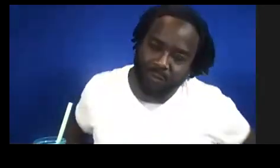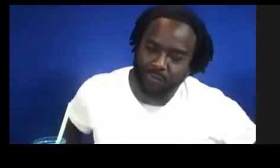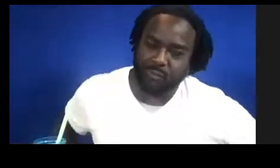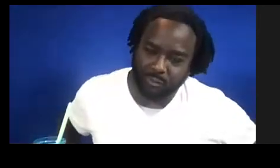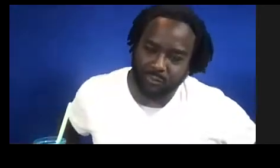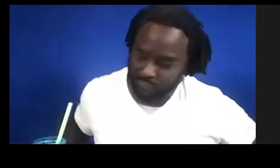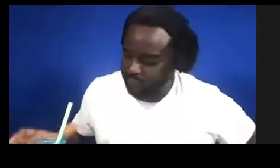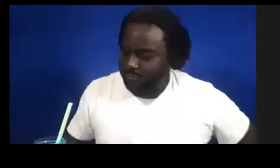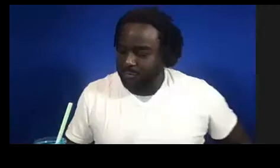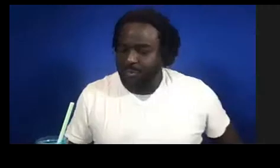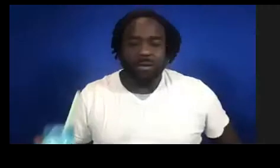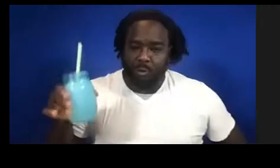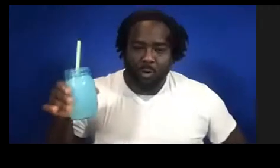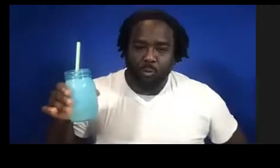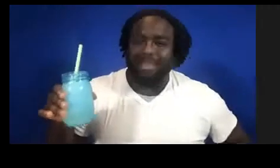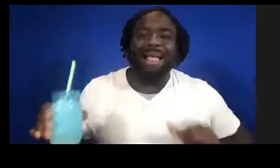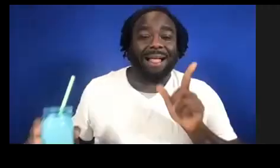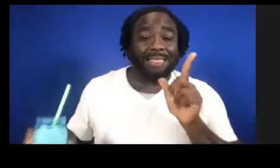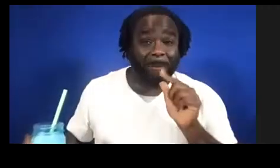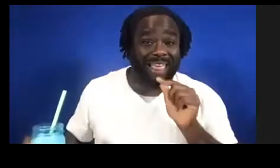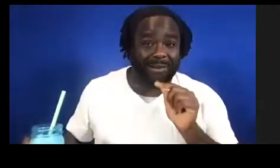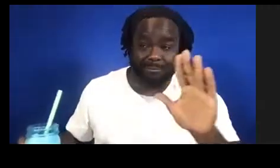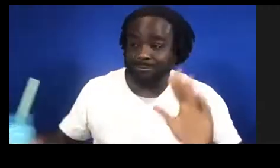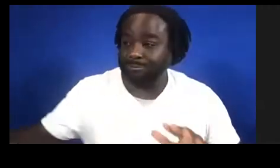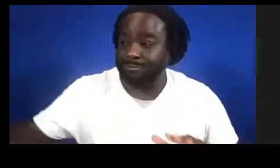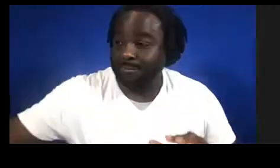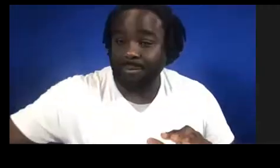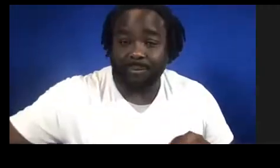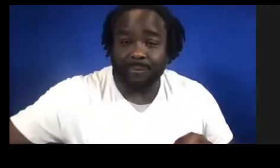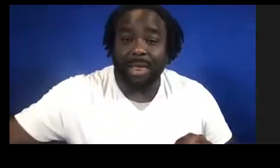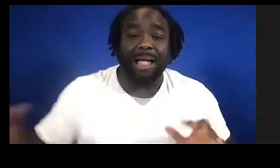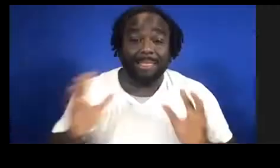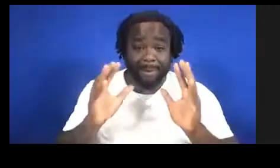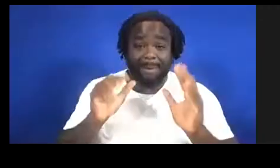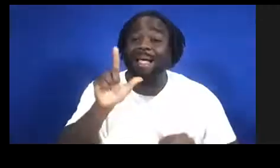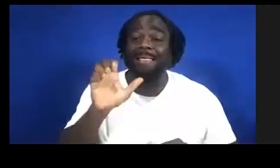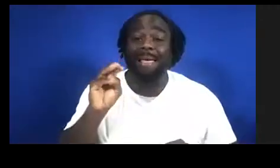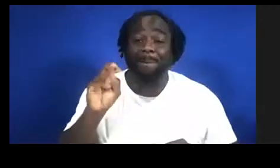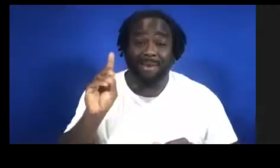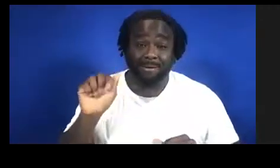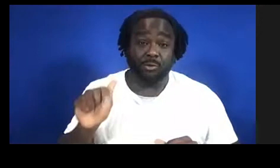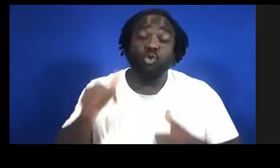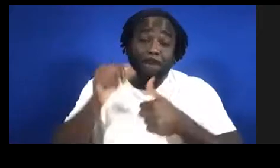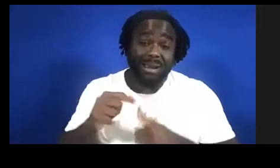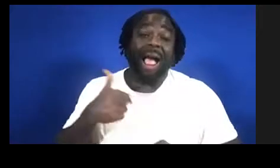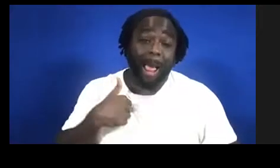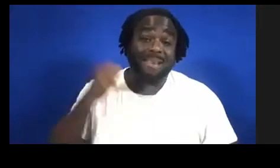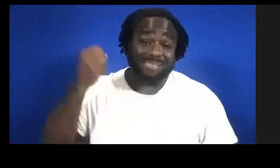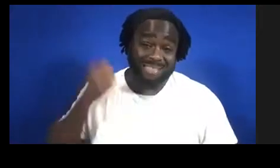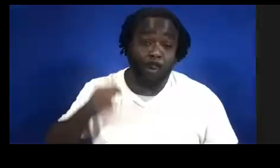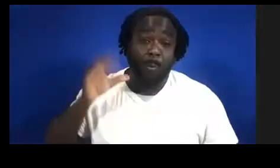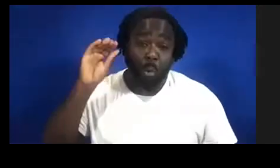Now, you might think that that's alcohol. I ain't got no liquor in here. It's lemonade, I promise you. Lemonade.